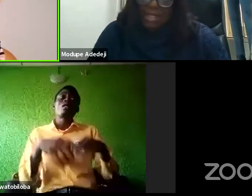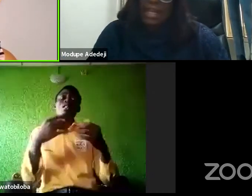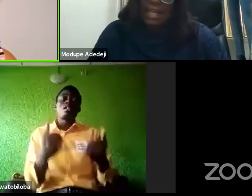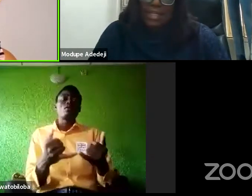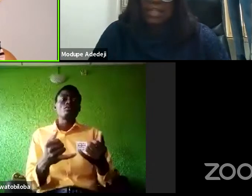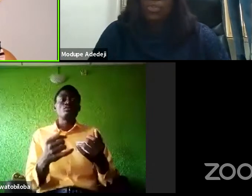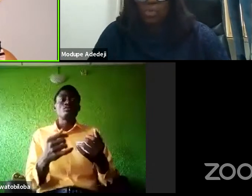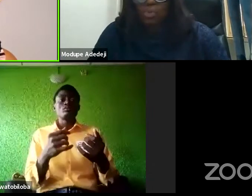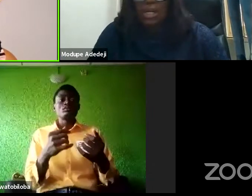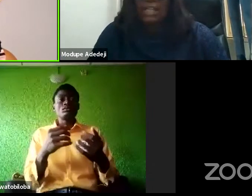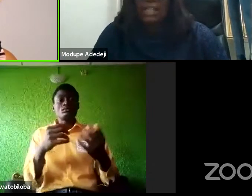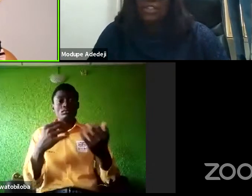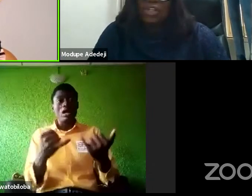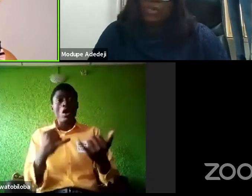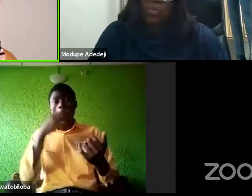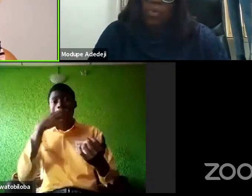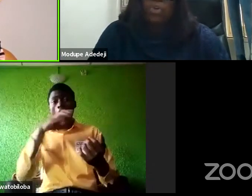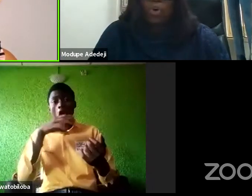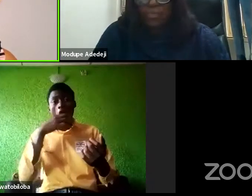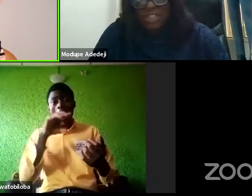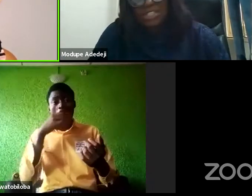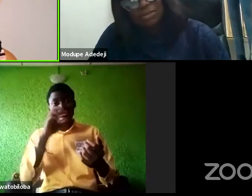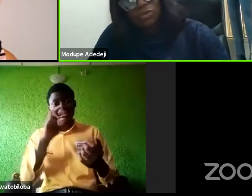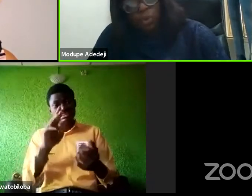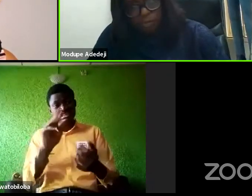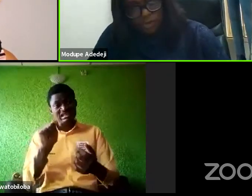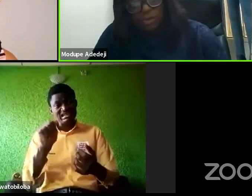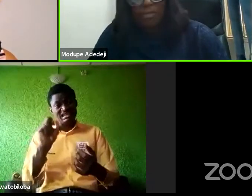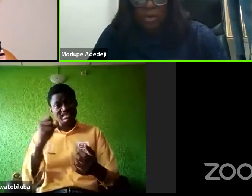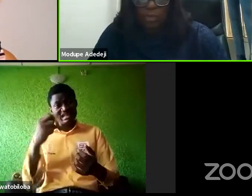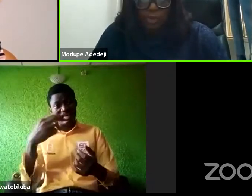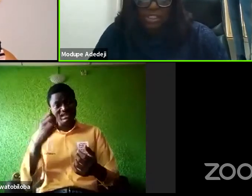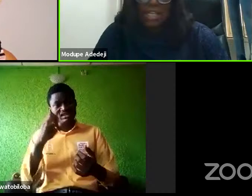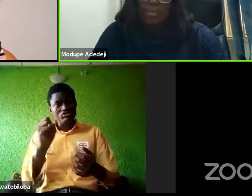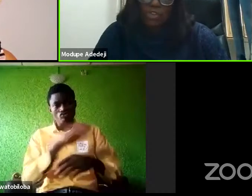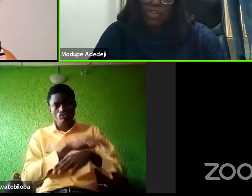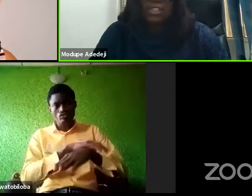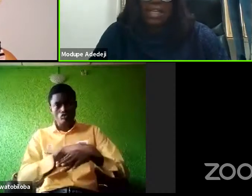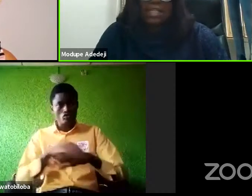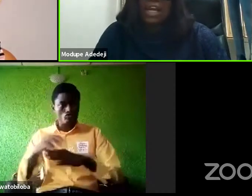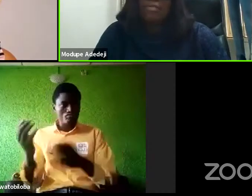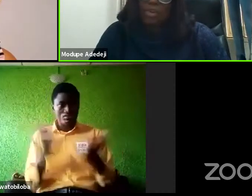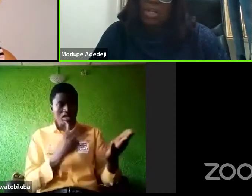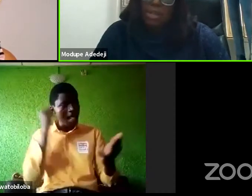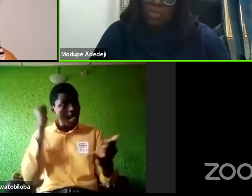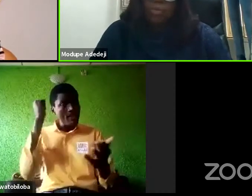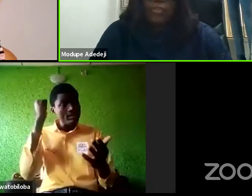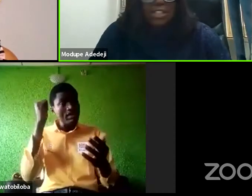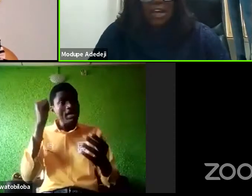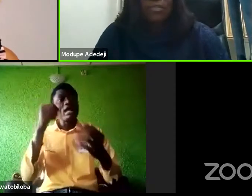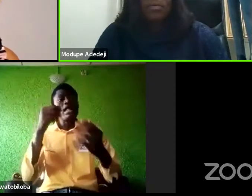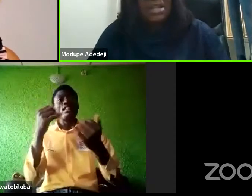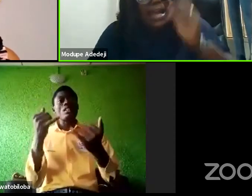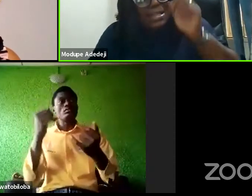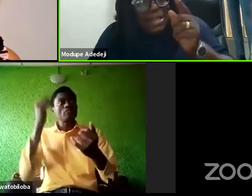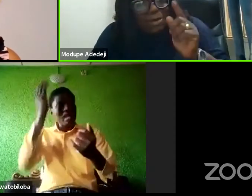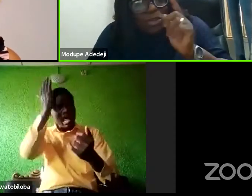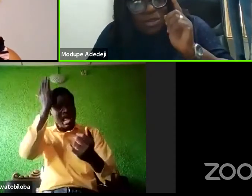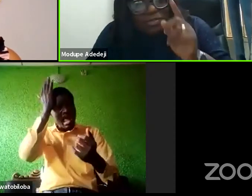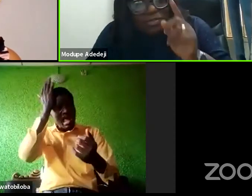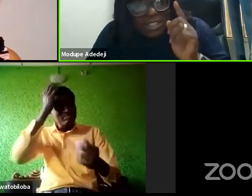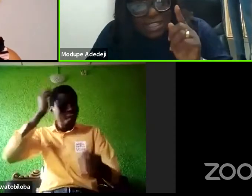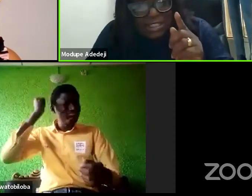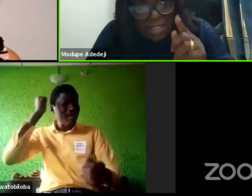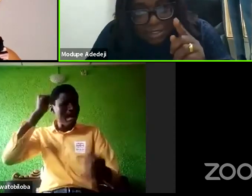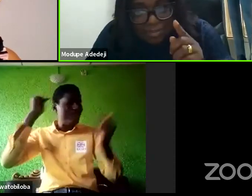Okay. Headache too can just be one of the symptoms of menopause. It can be just that you have. So first and foremost, that headache